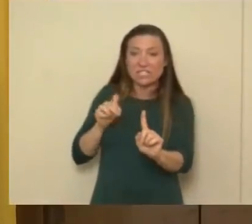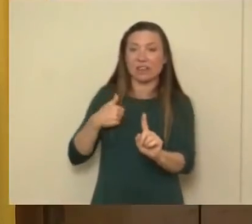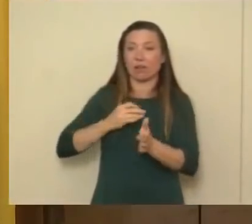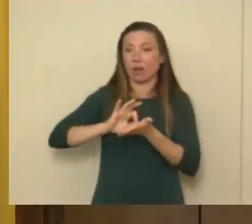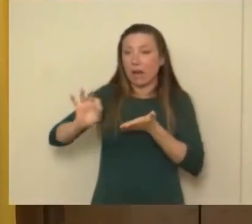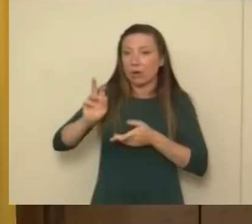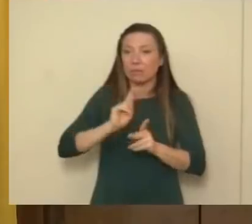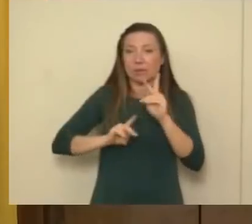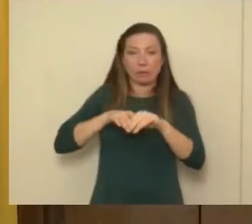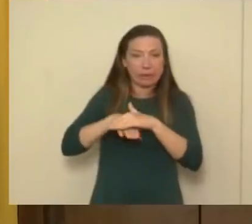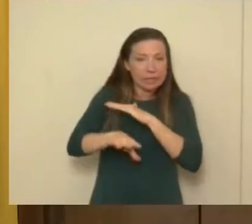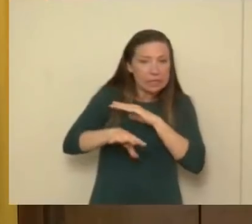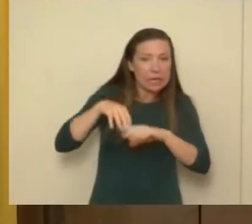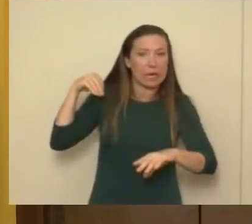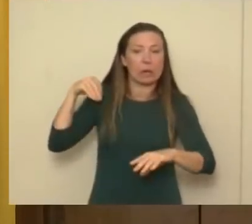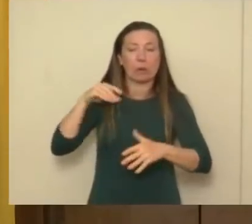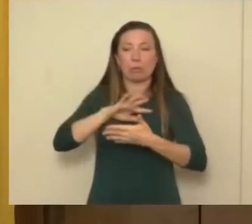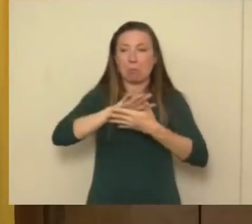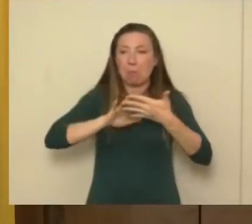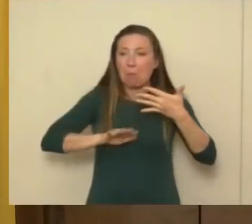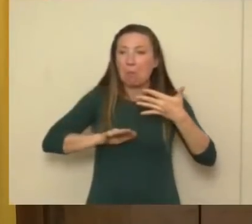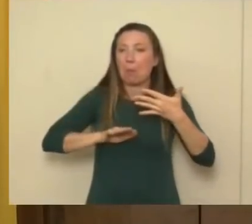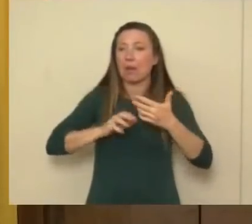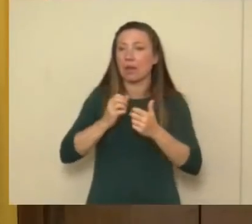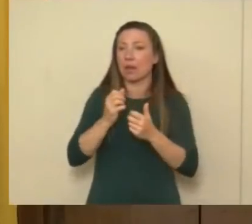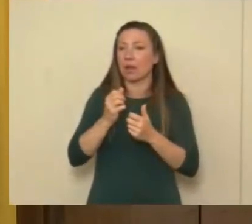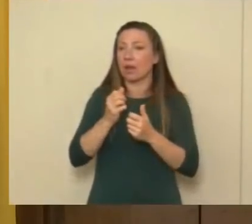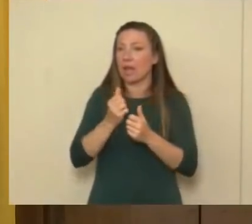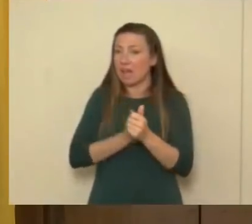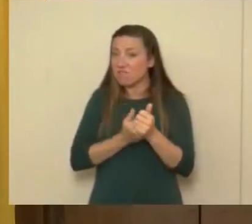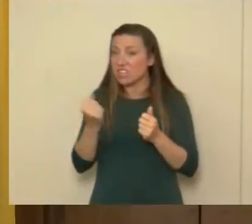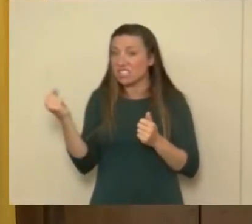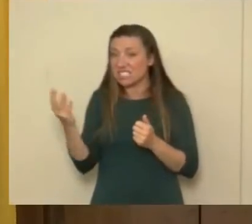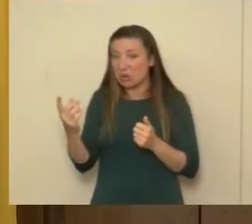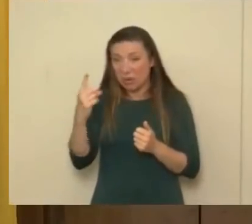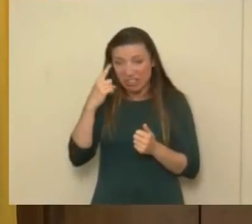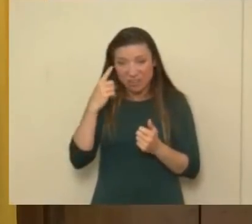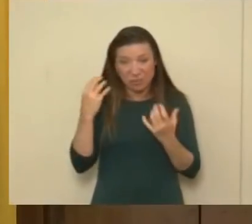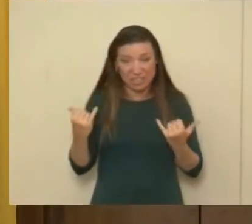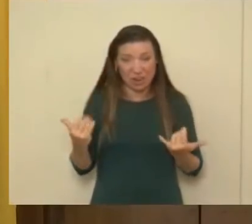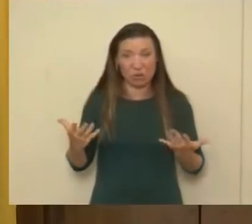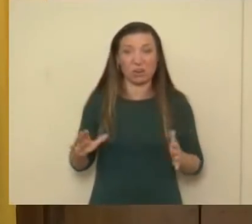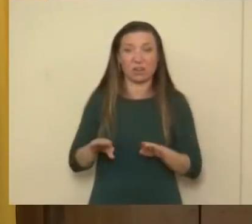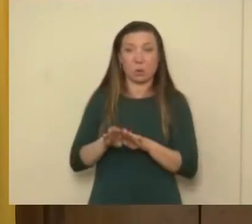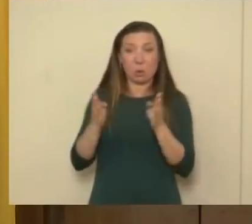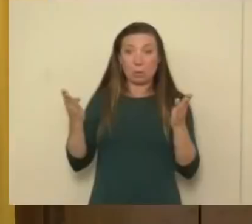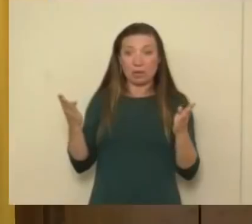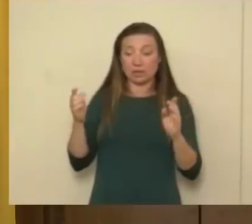And all of the ones I believe that are currently open are requiring people to have a